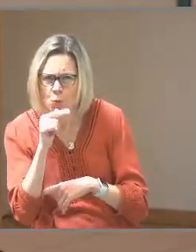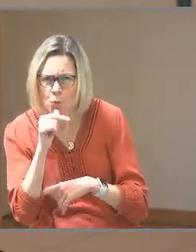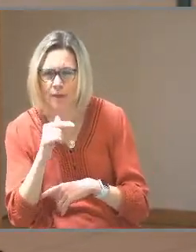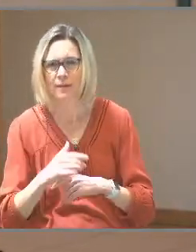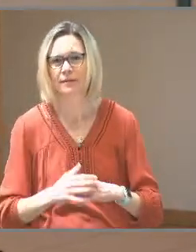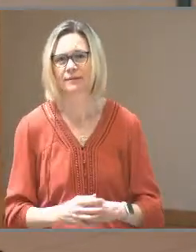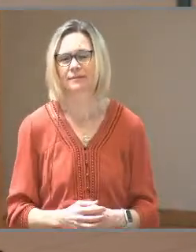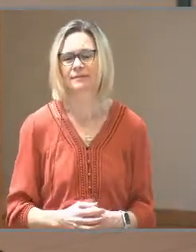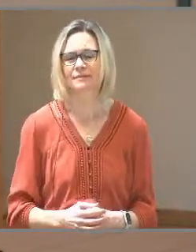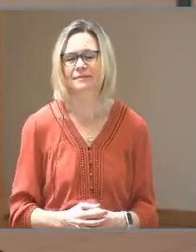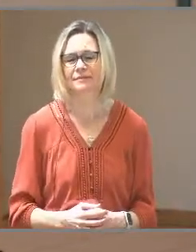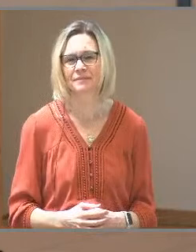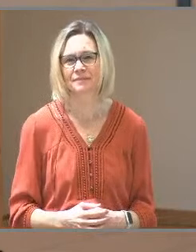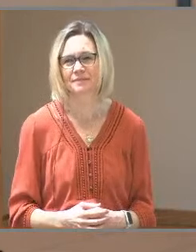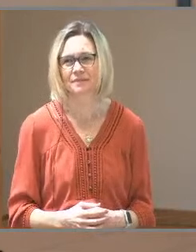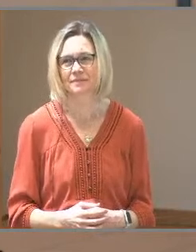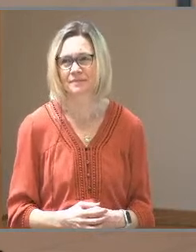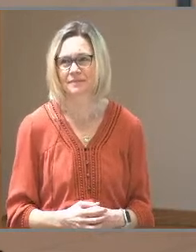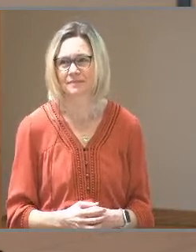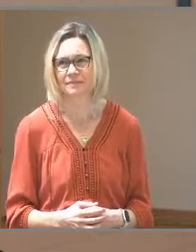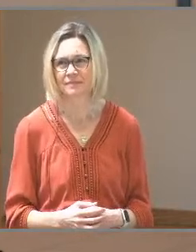that person is, right? Mm-hmm.